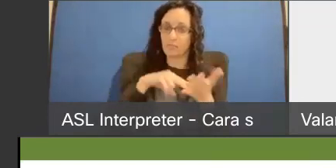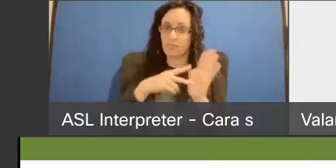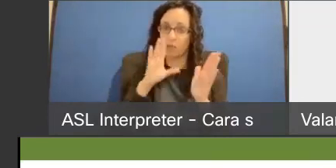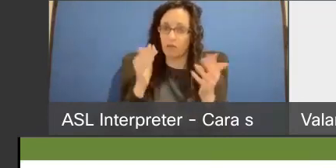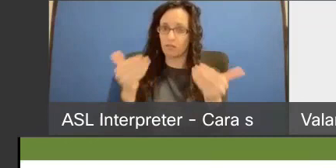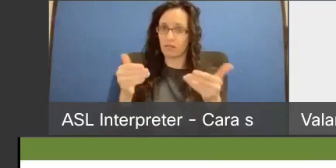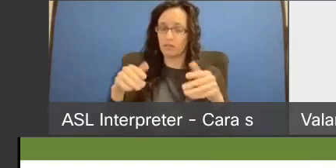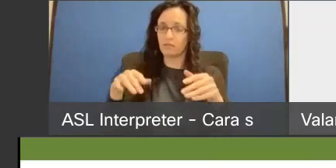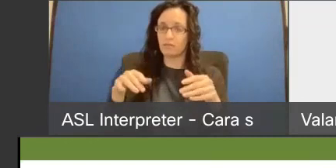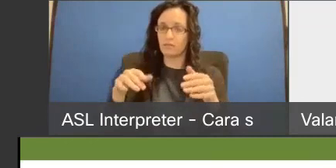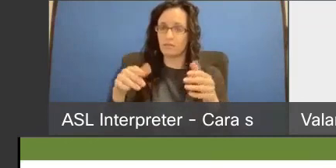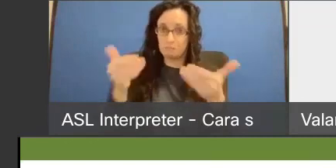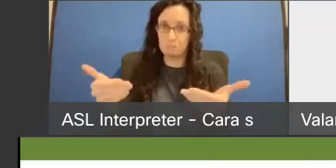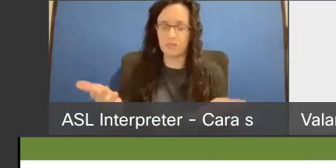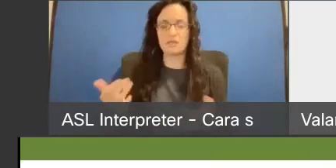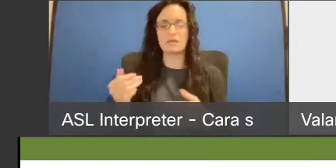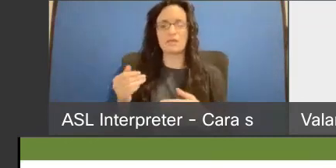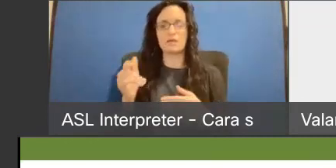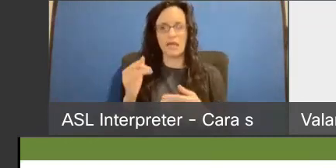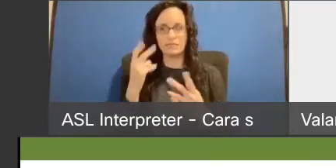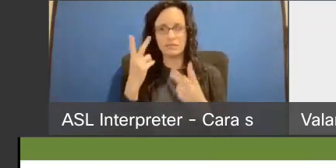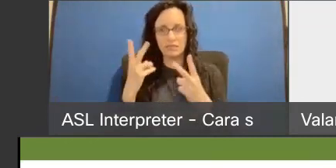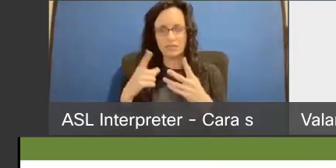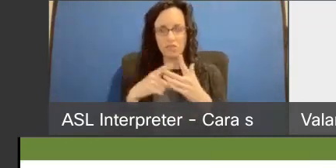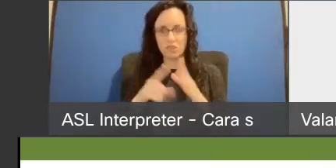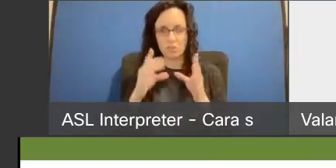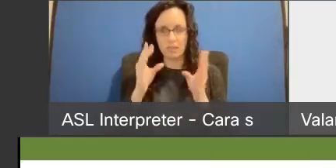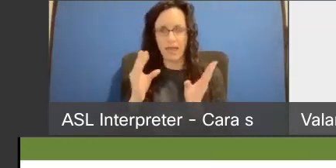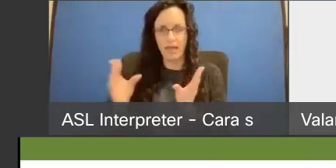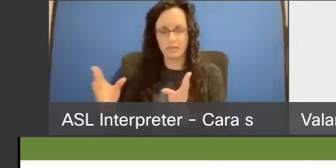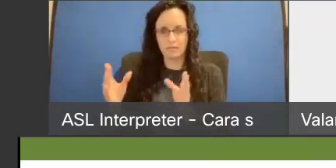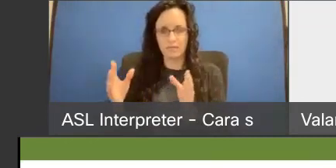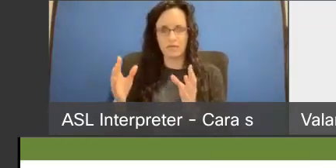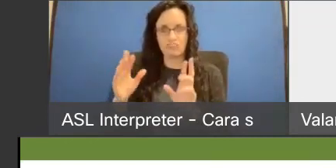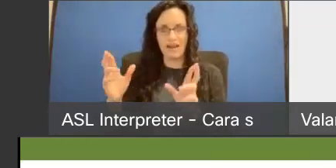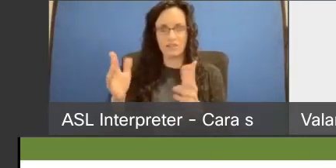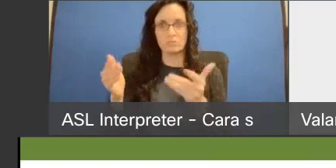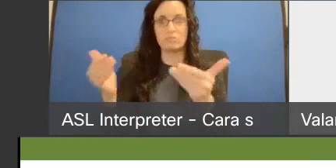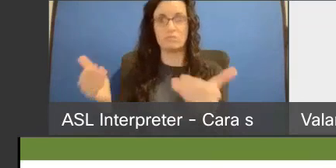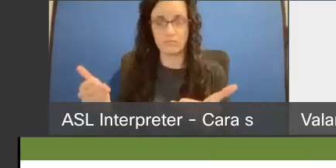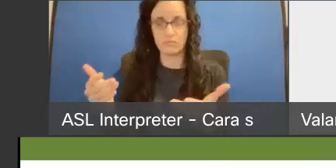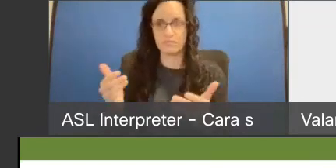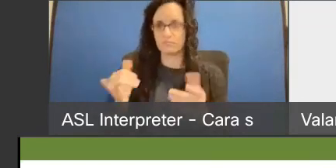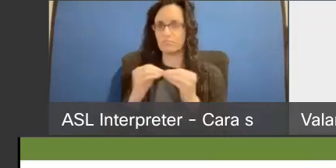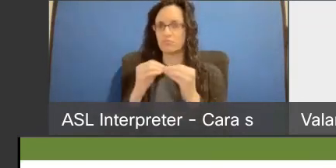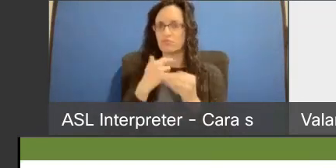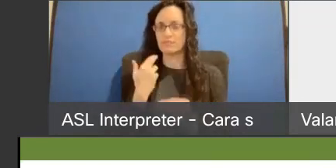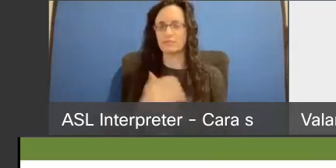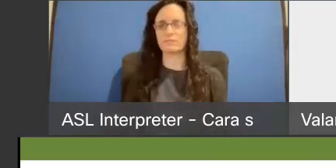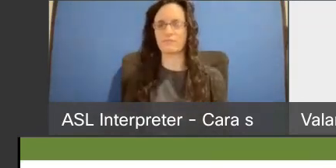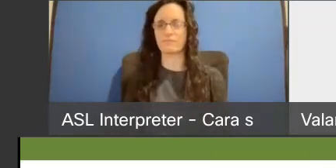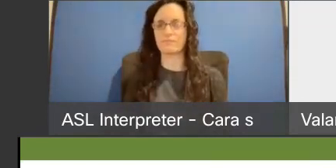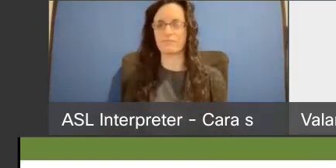acting towards that plan, you see the sort of risk level increasing, right? Mm-hmm. Yeah. Larry, there's also some